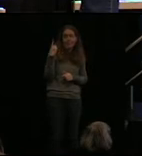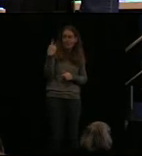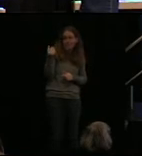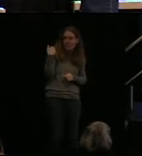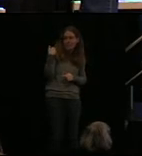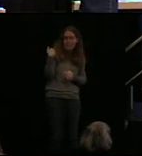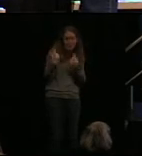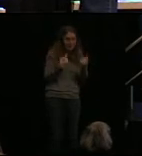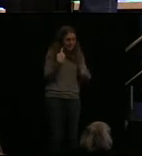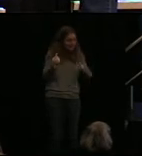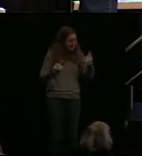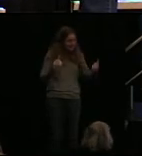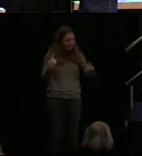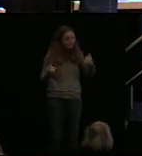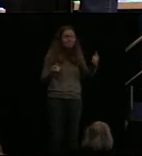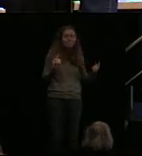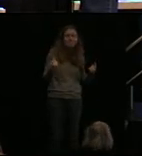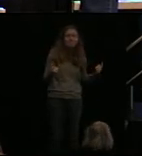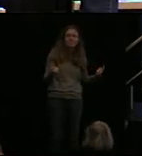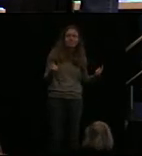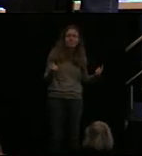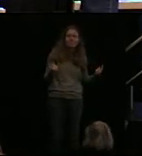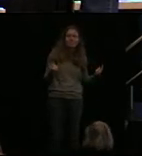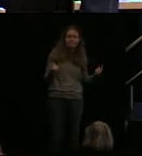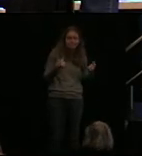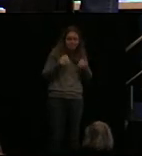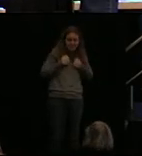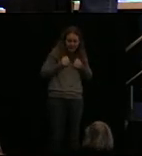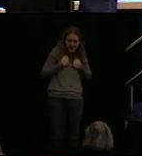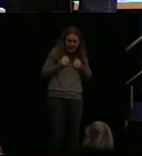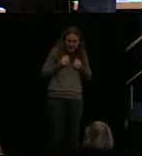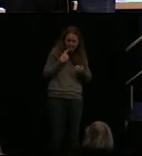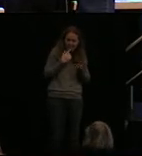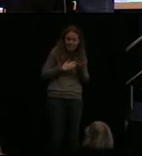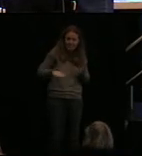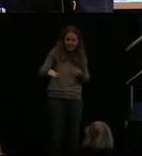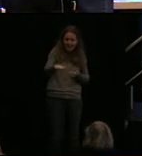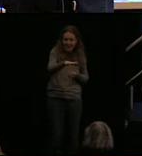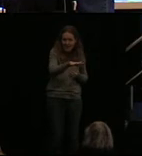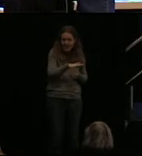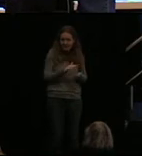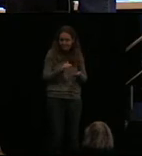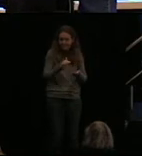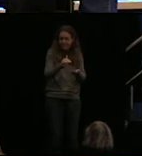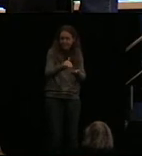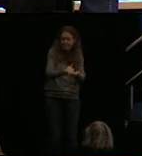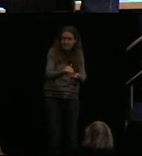every single one of us to our promised land,